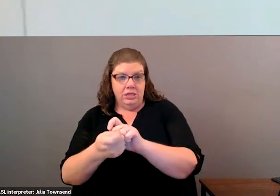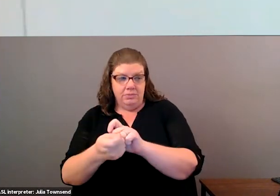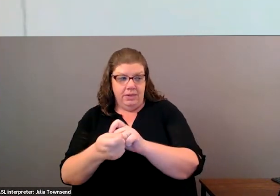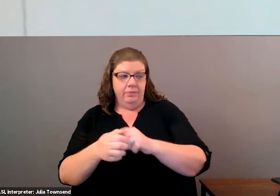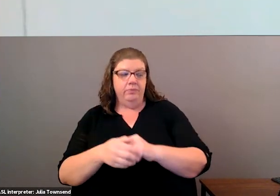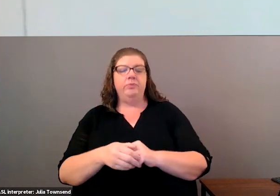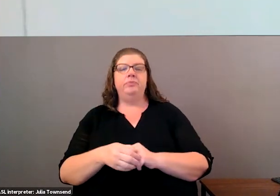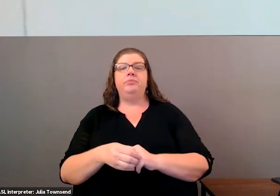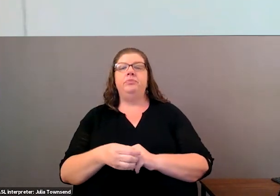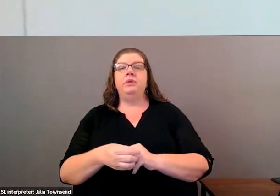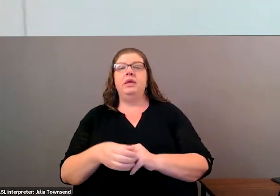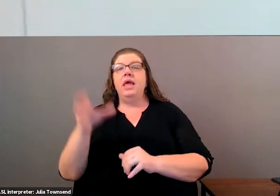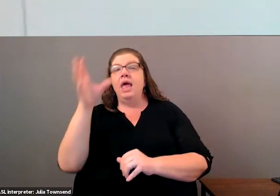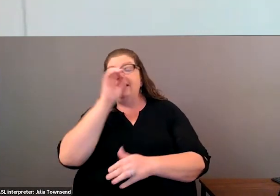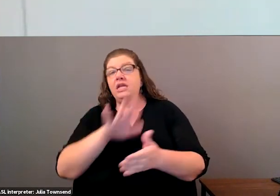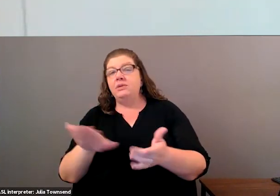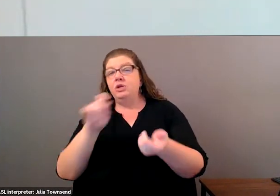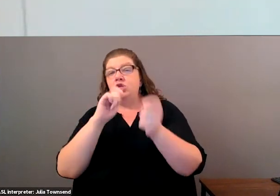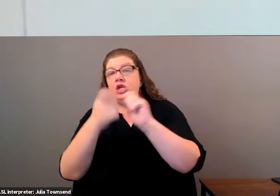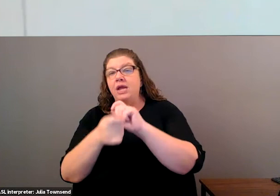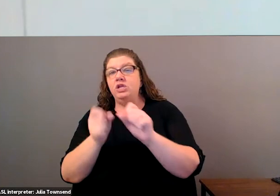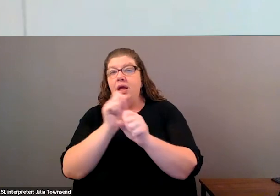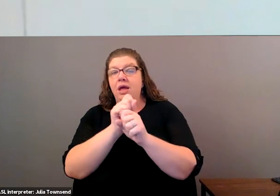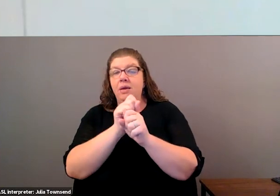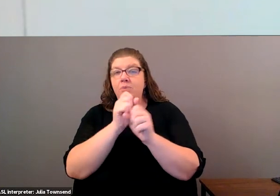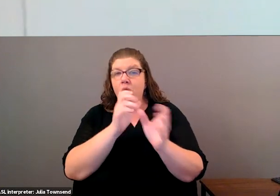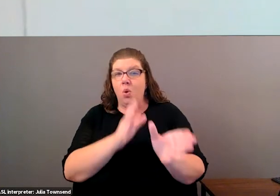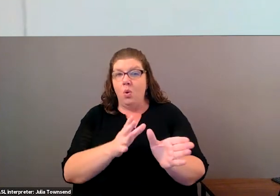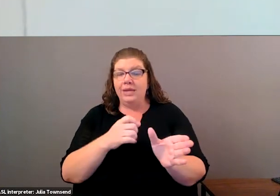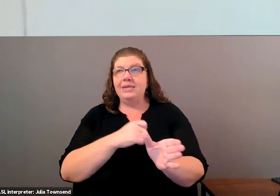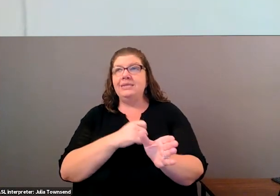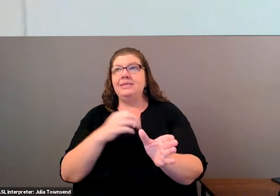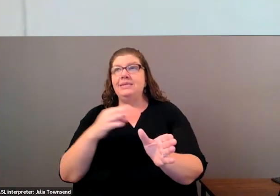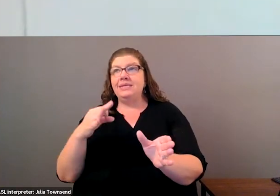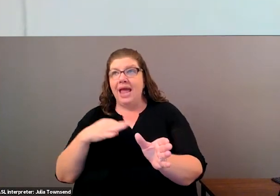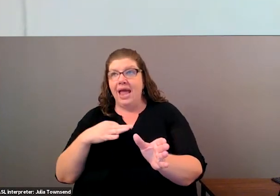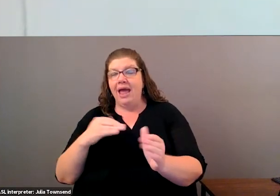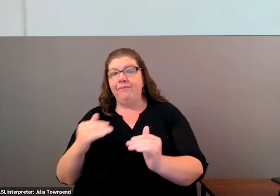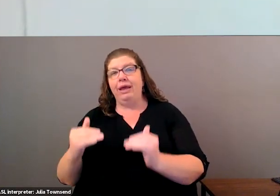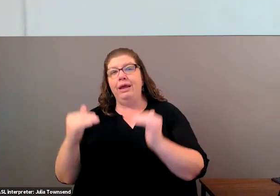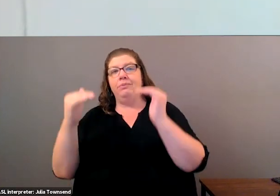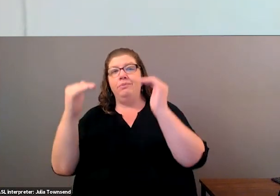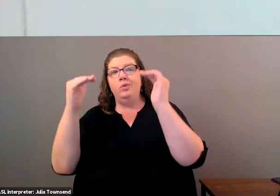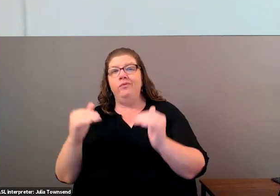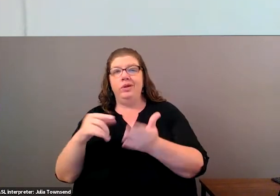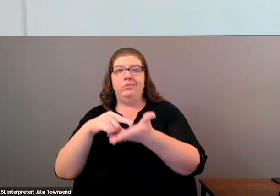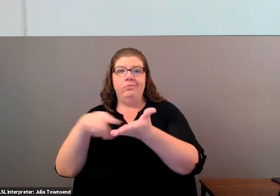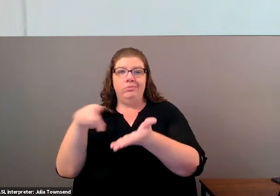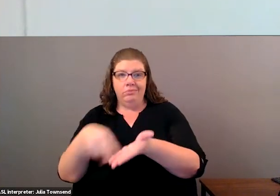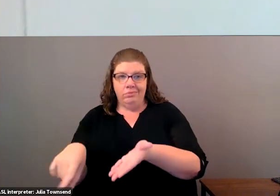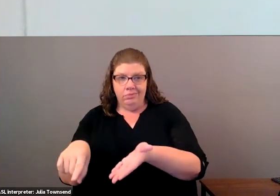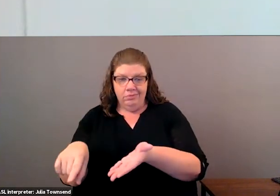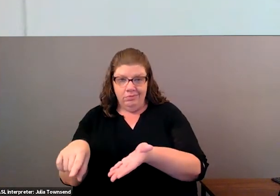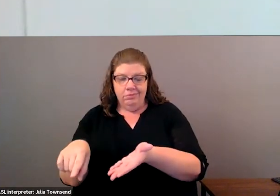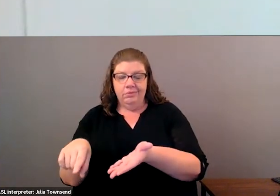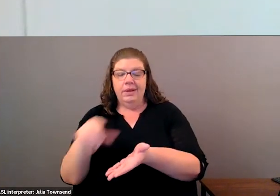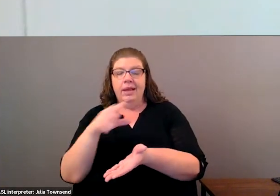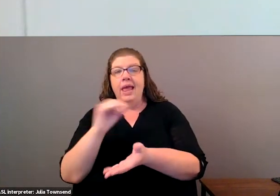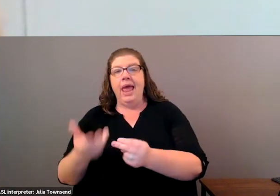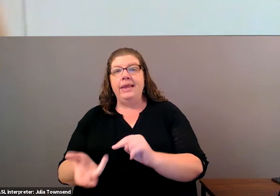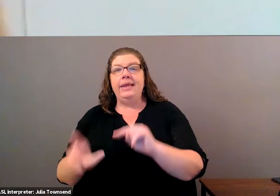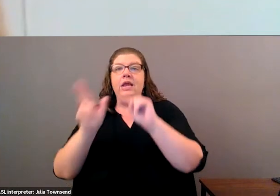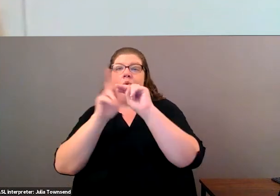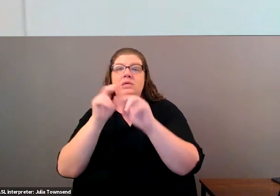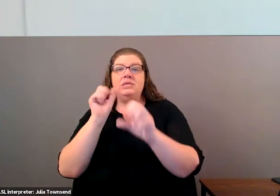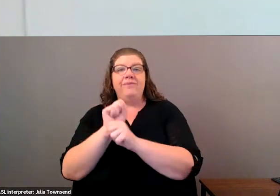the estimated changes of employees' step and movement in columns on the salary schedules, and increases in